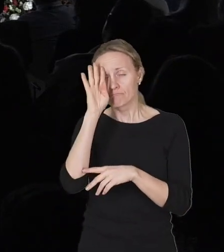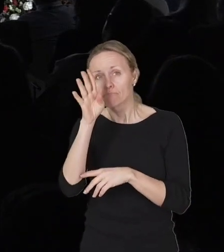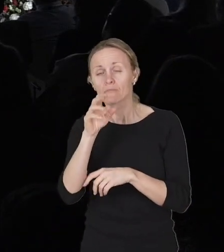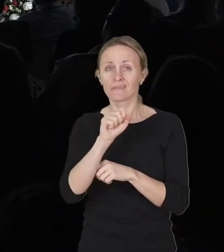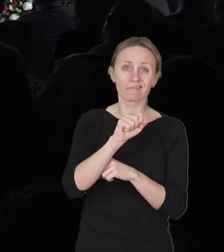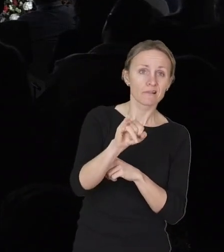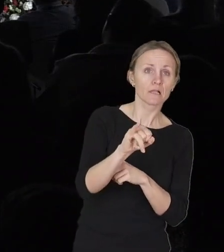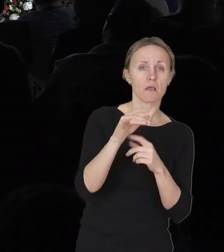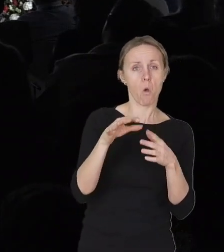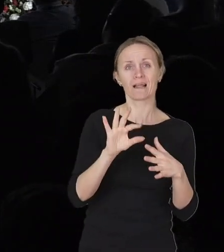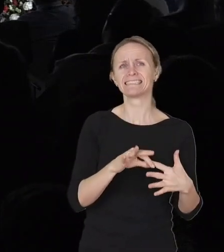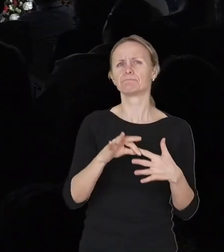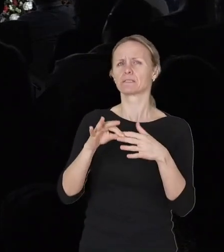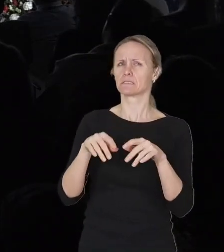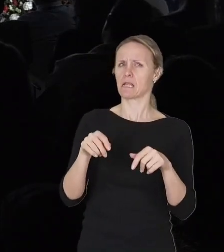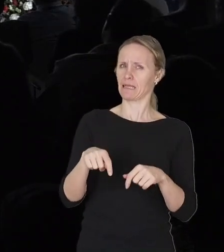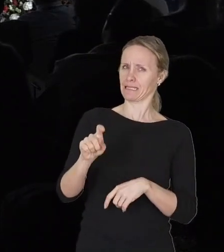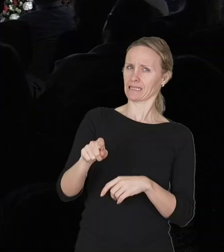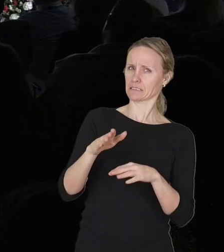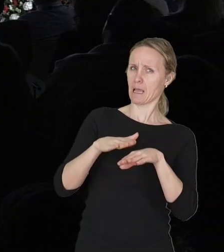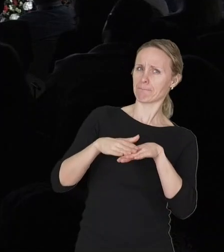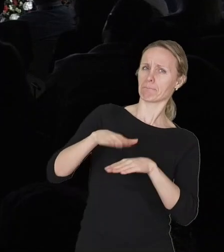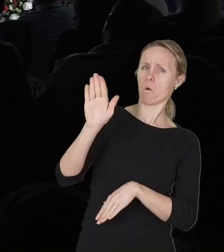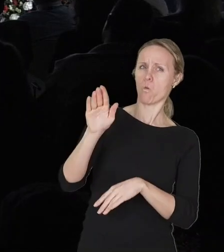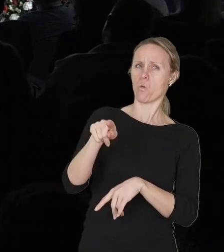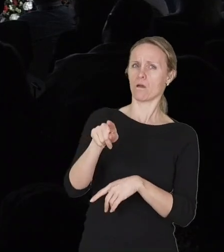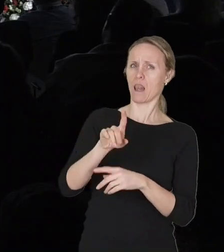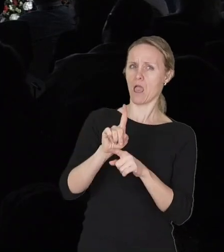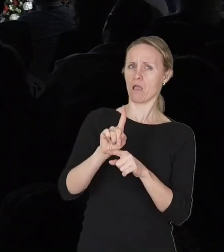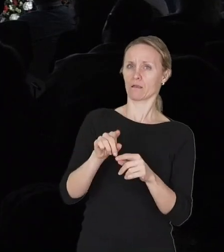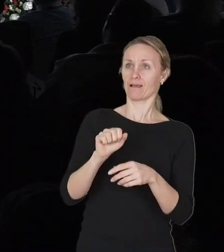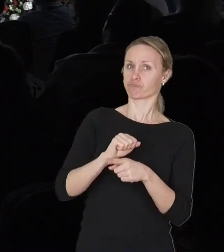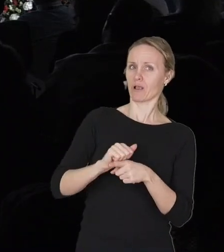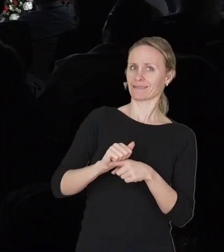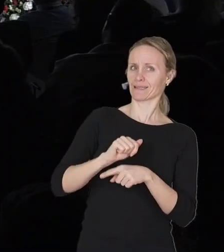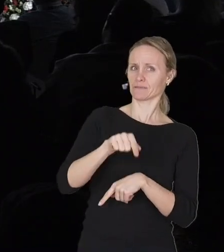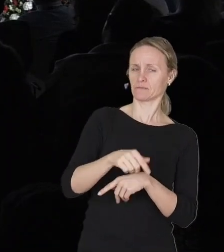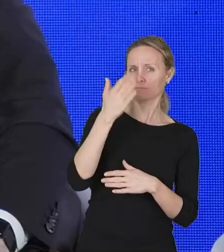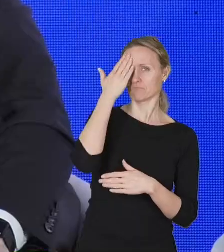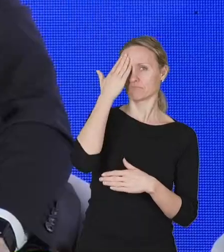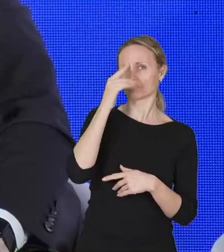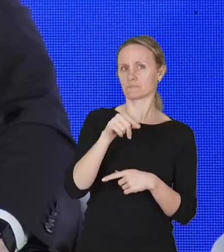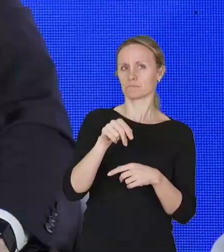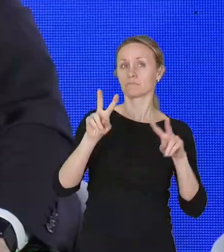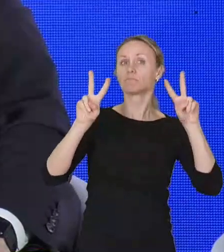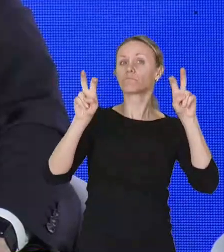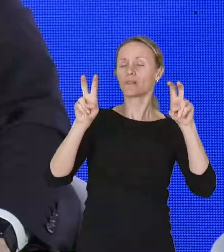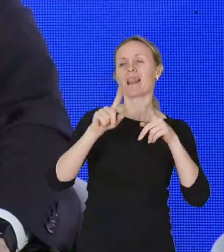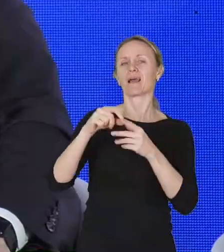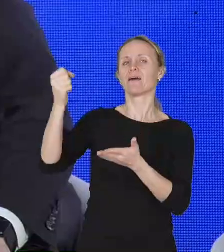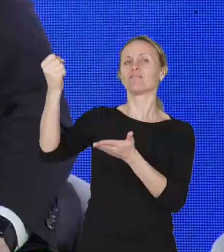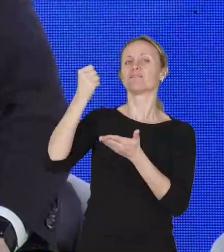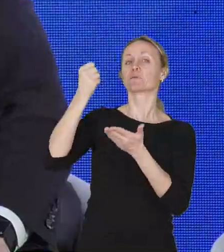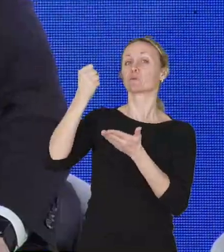Just Transition Fund. They have also a strategy which is a transformative strategy. In Poland you also have a couple of regions who are having